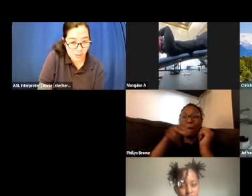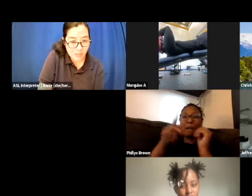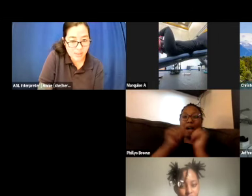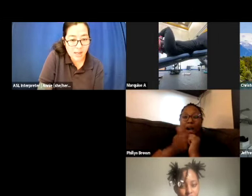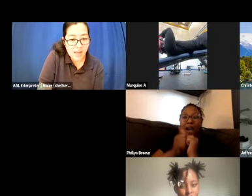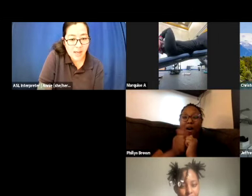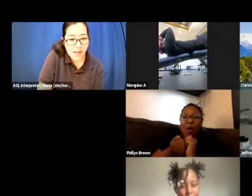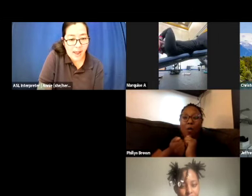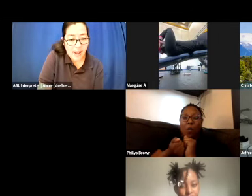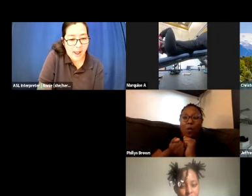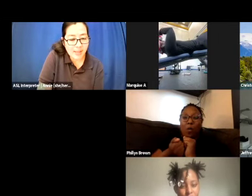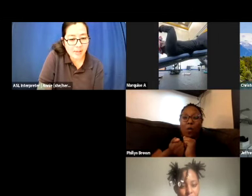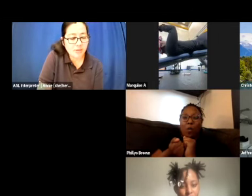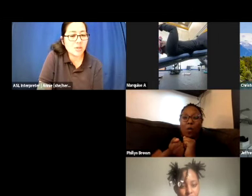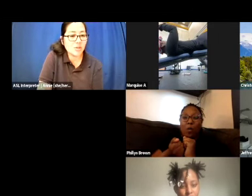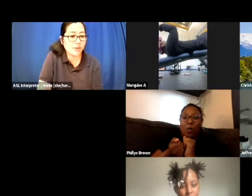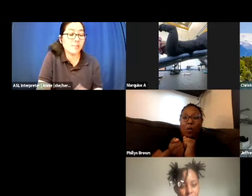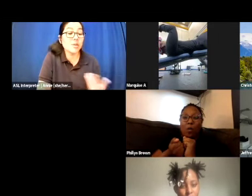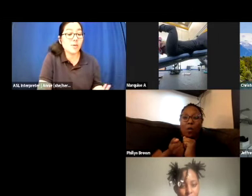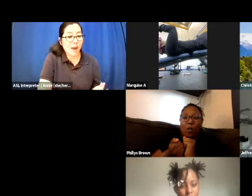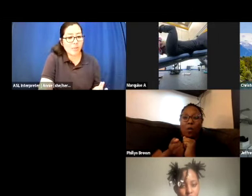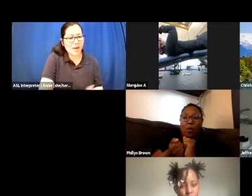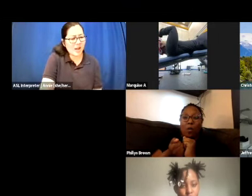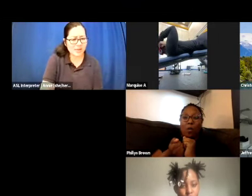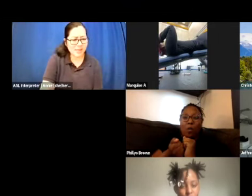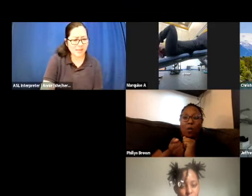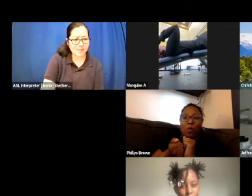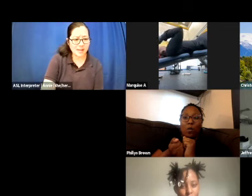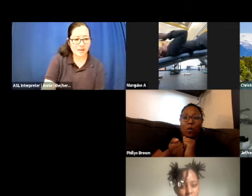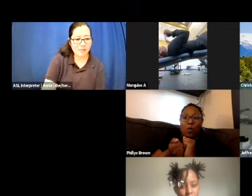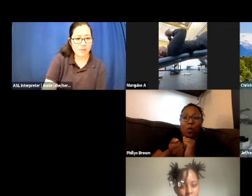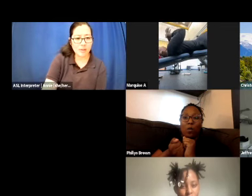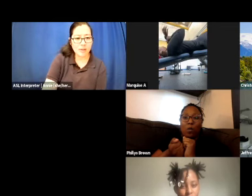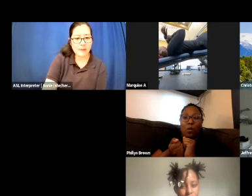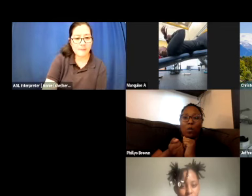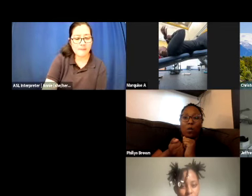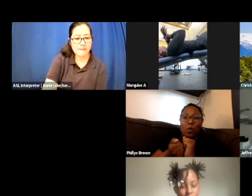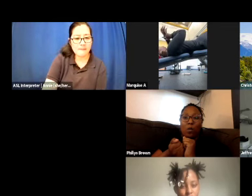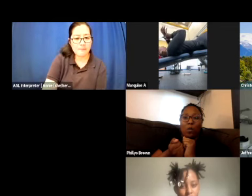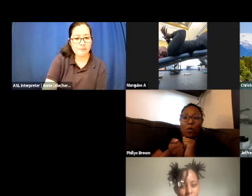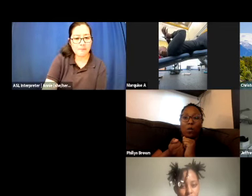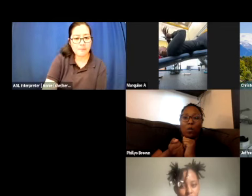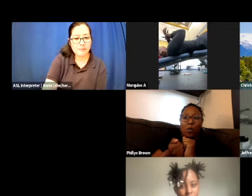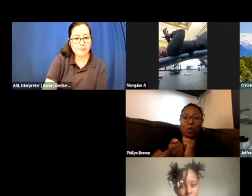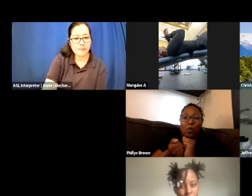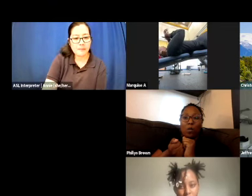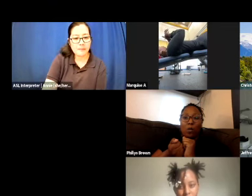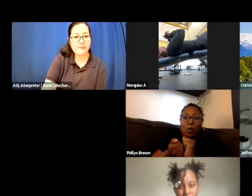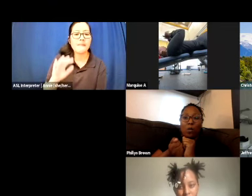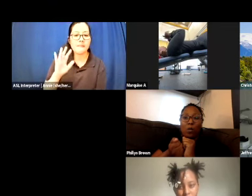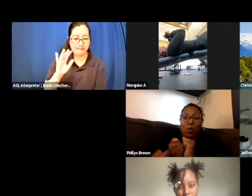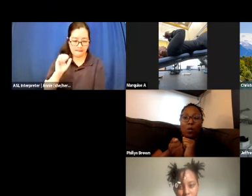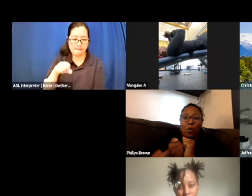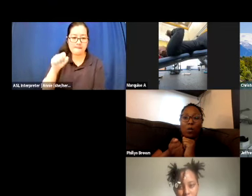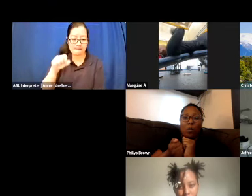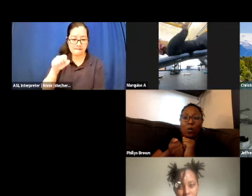the videos and adding them to the PowerPoint. How exactly does that work? Yeah, so we are